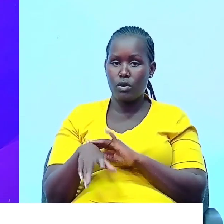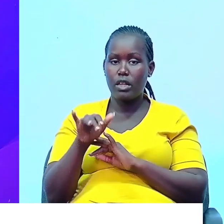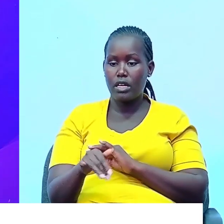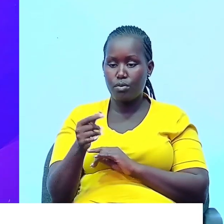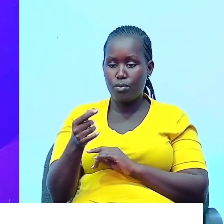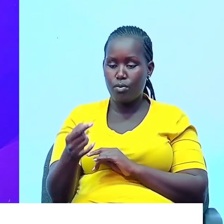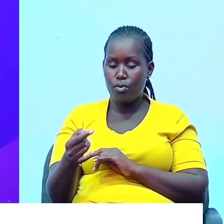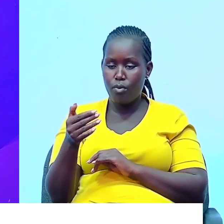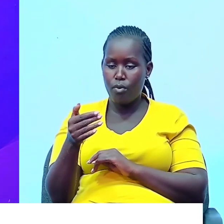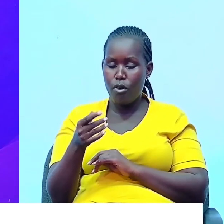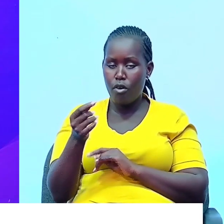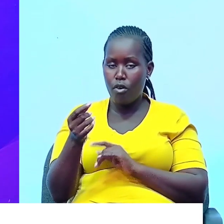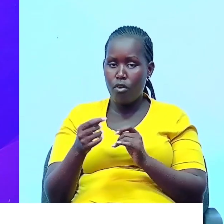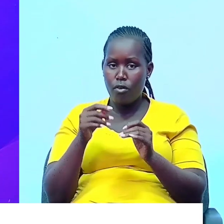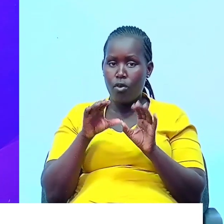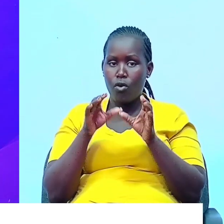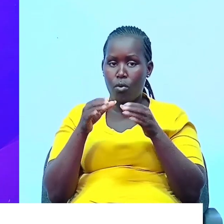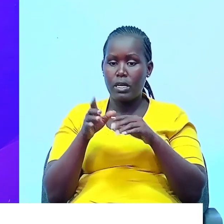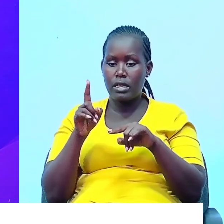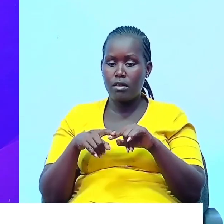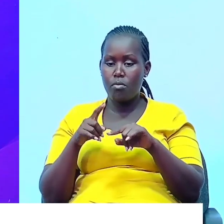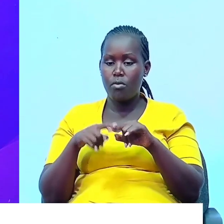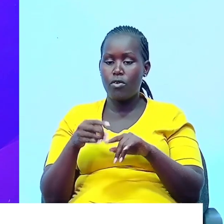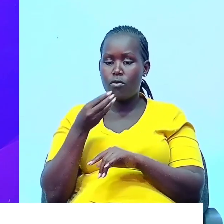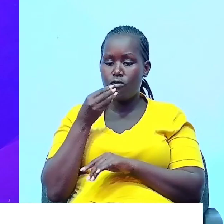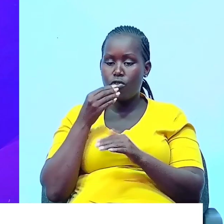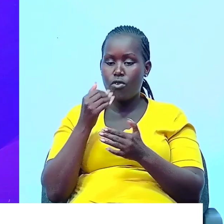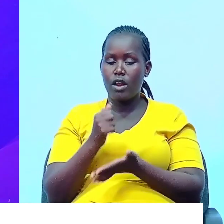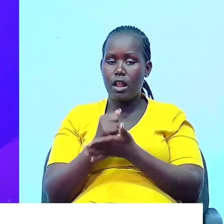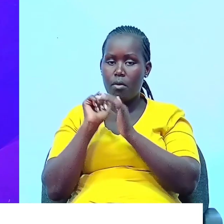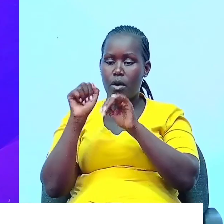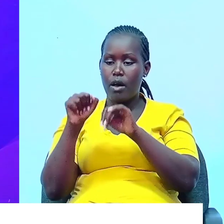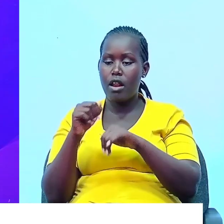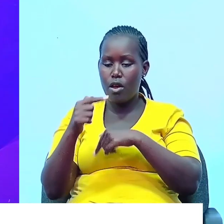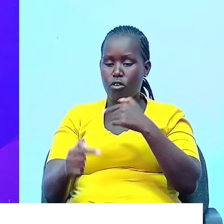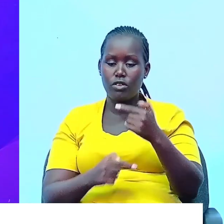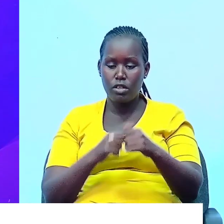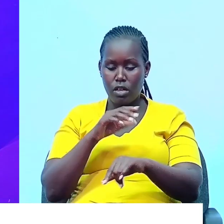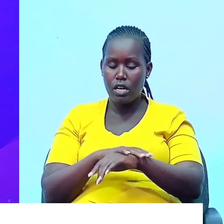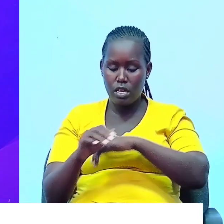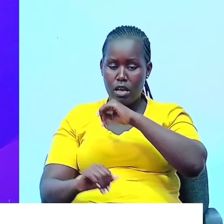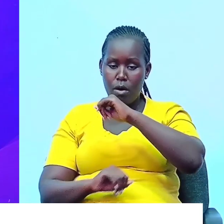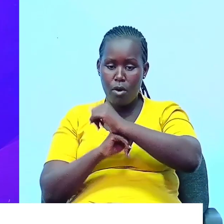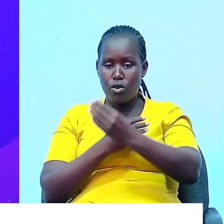communities reliant on food assistance can continue receiving support addressing